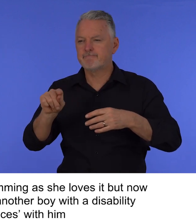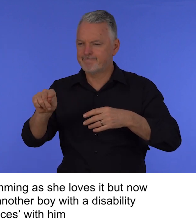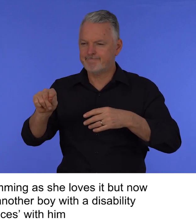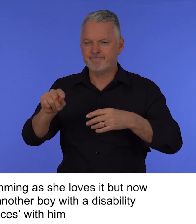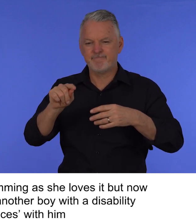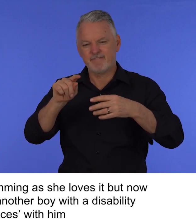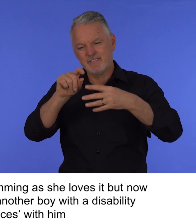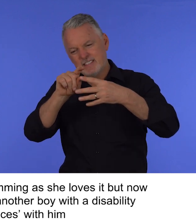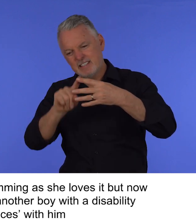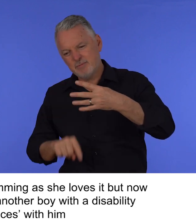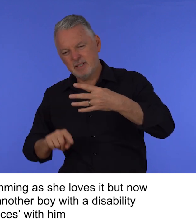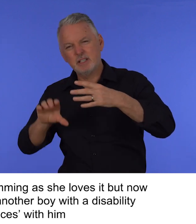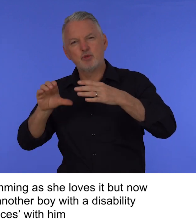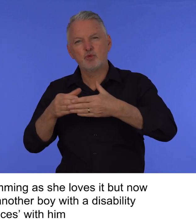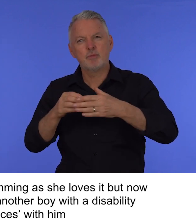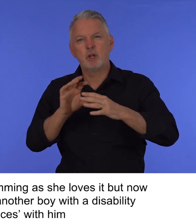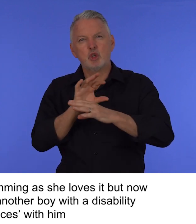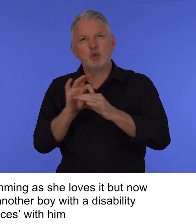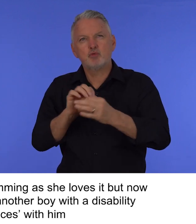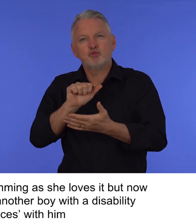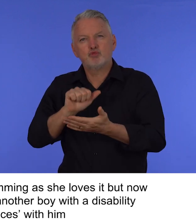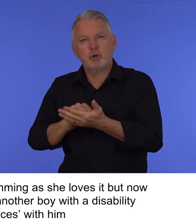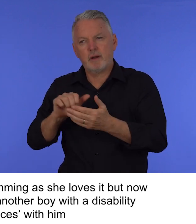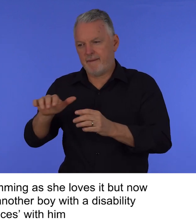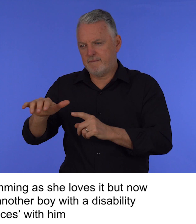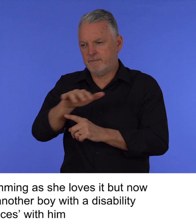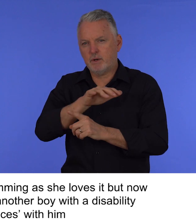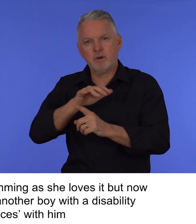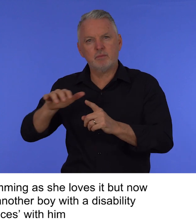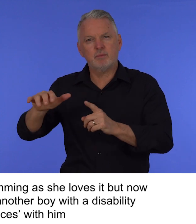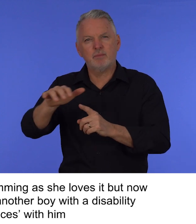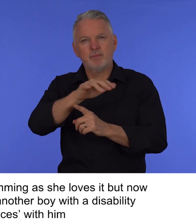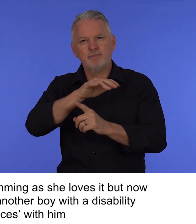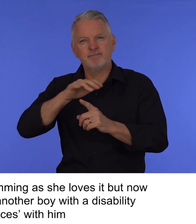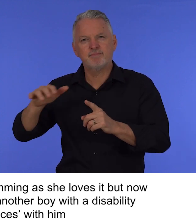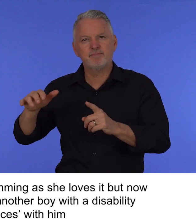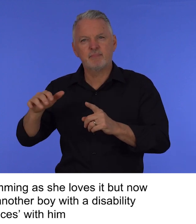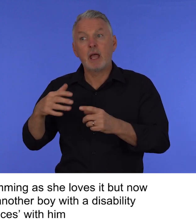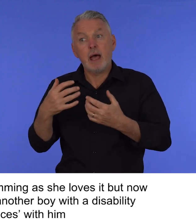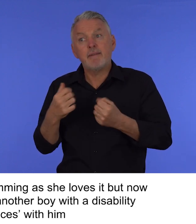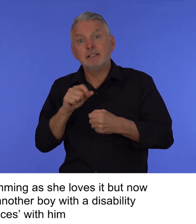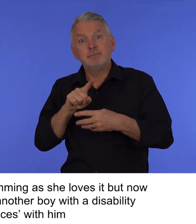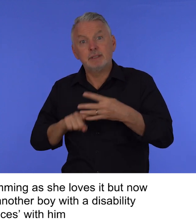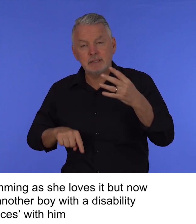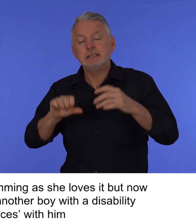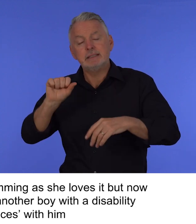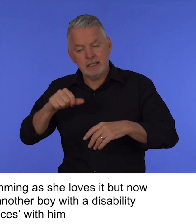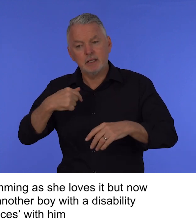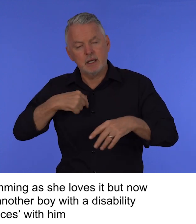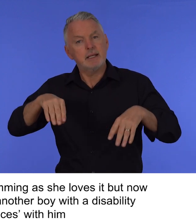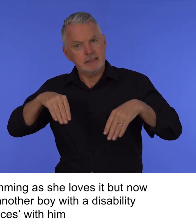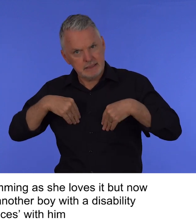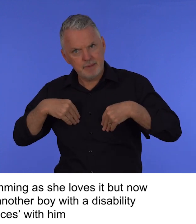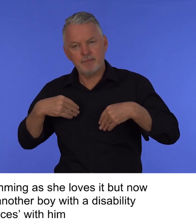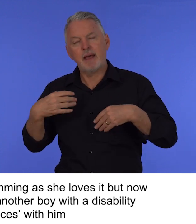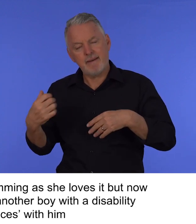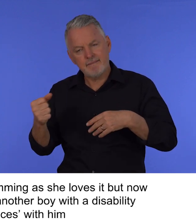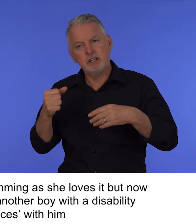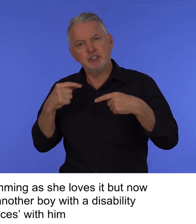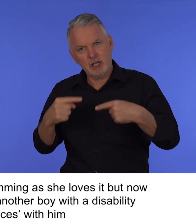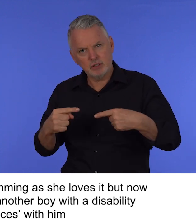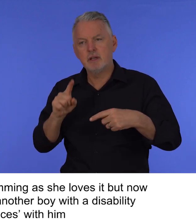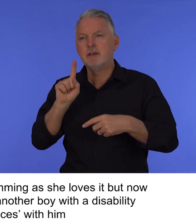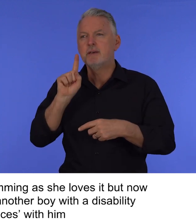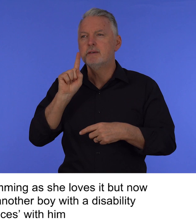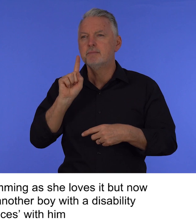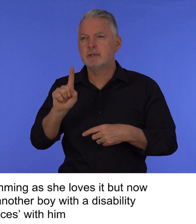for children with a disability. But what I found is that they weren't necessarily the right environments for her, not because she